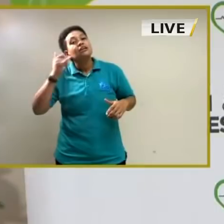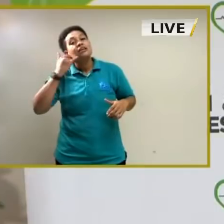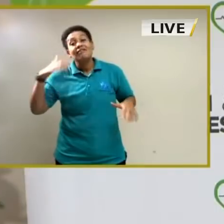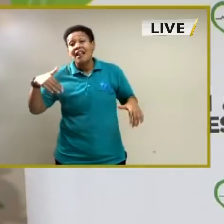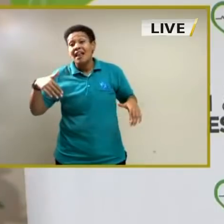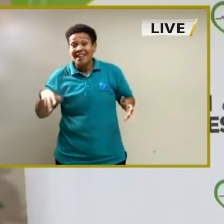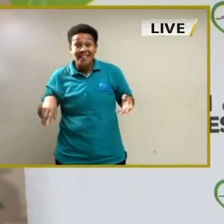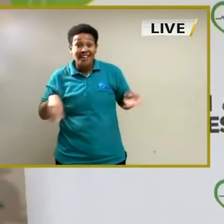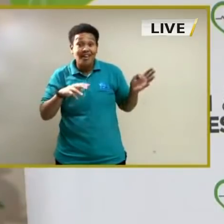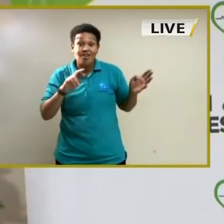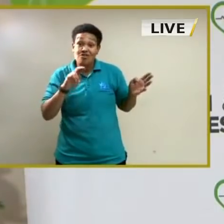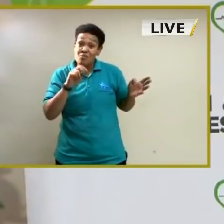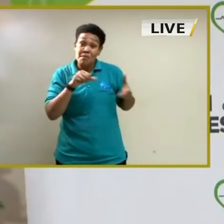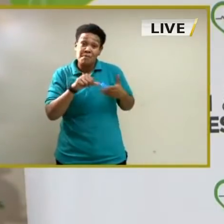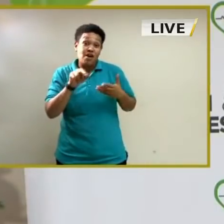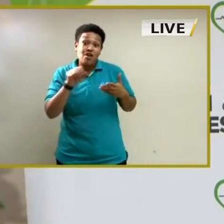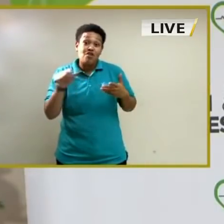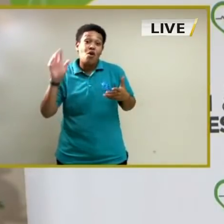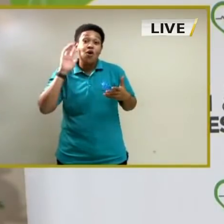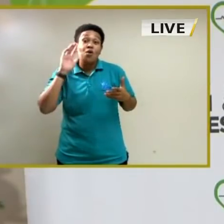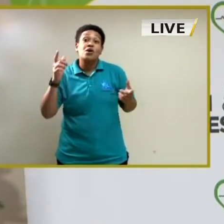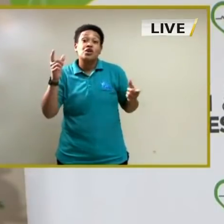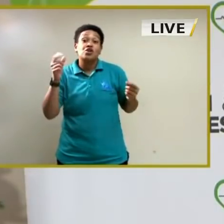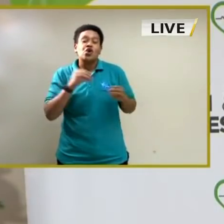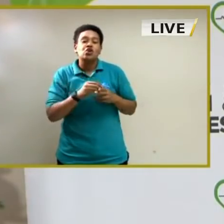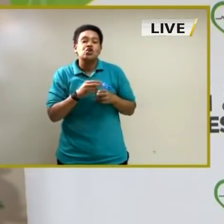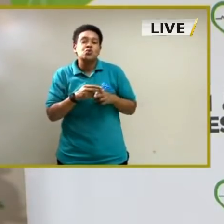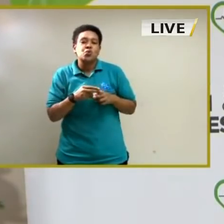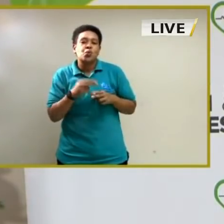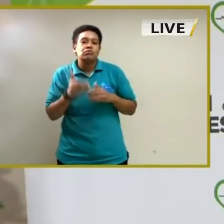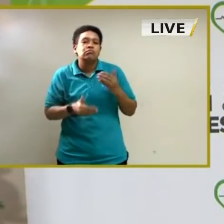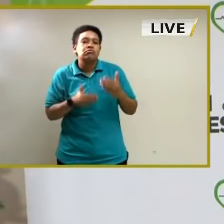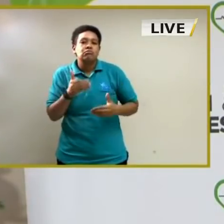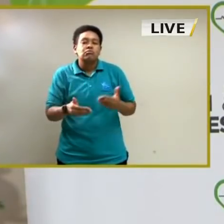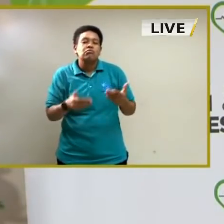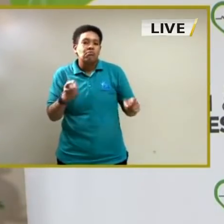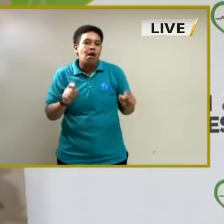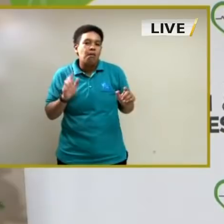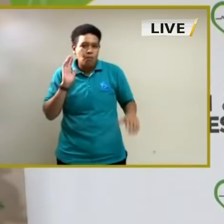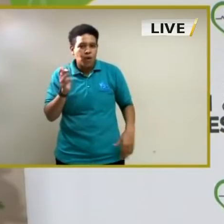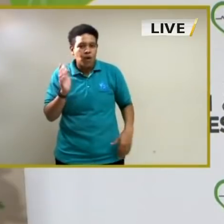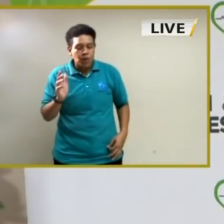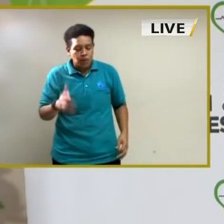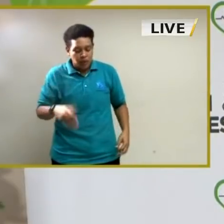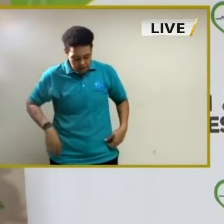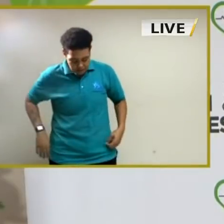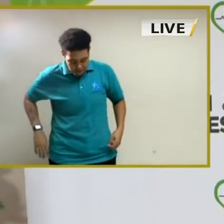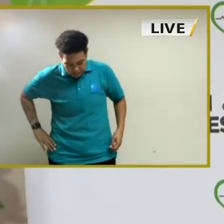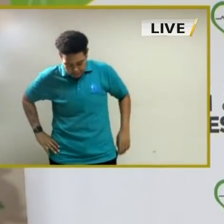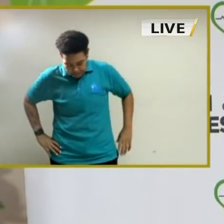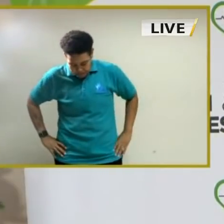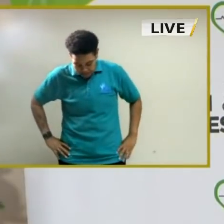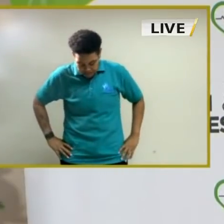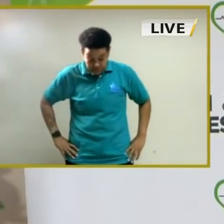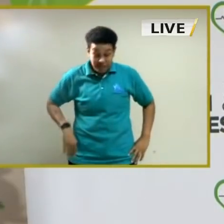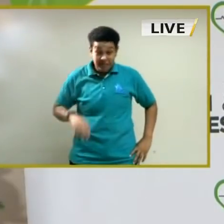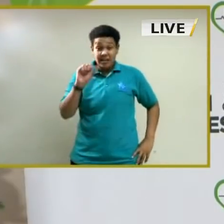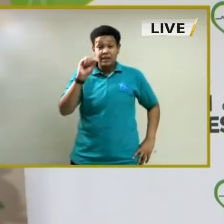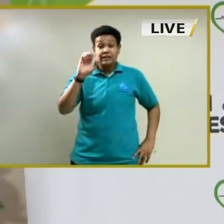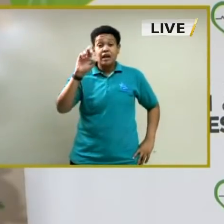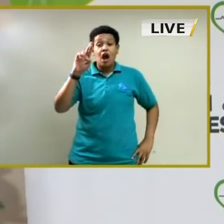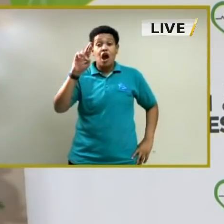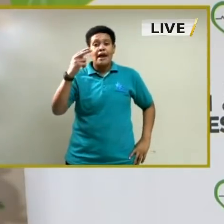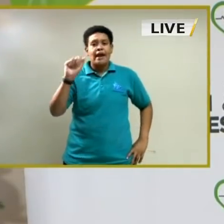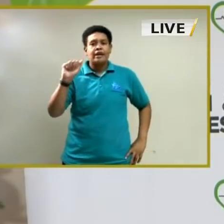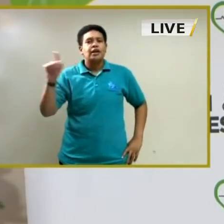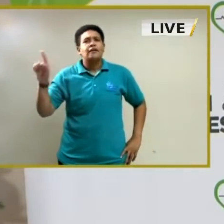yet been done already, it will be done in very short order. And so the Southeast region, which is one of the 4